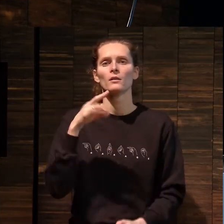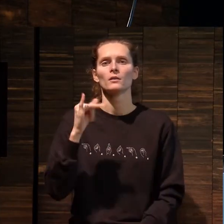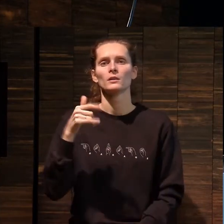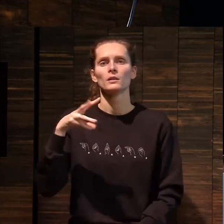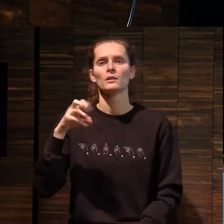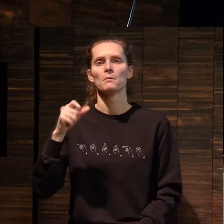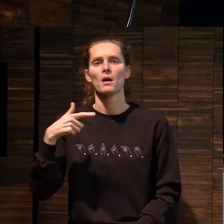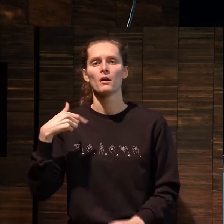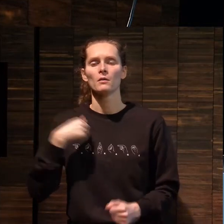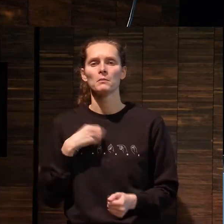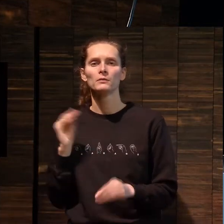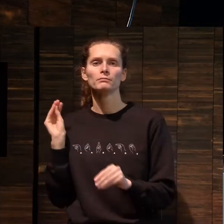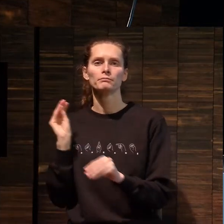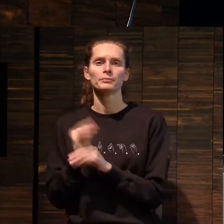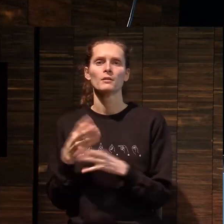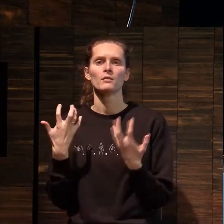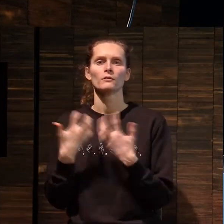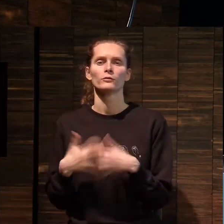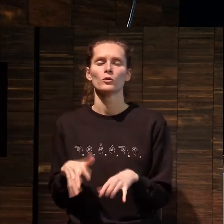make